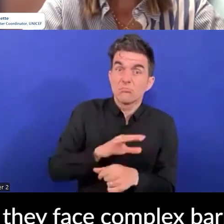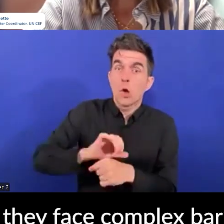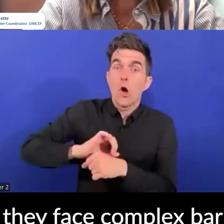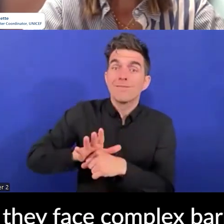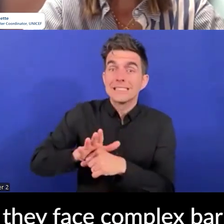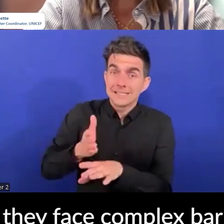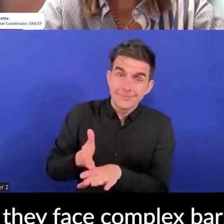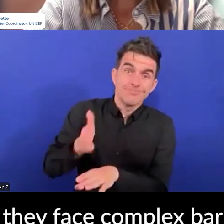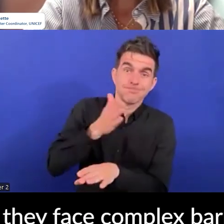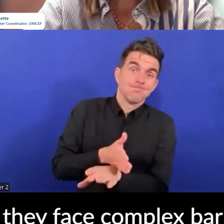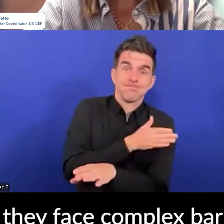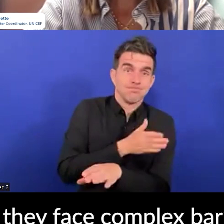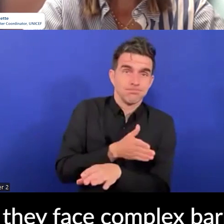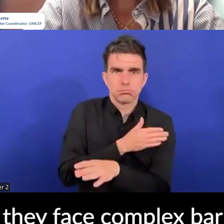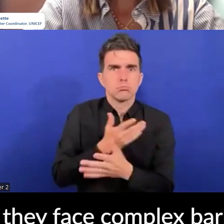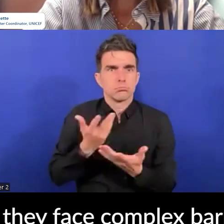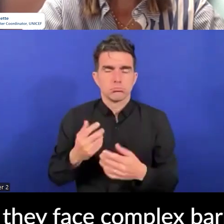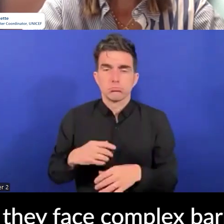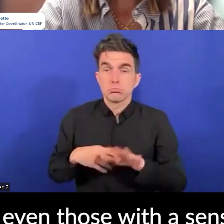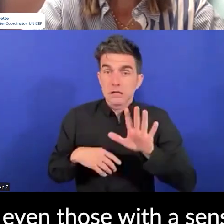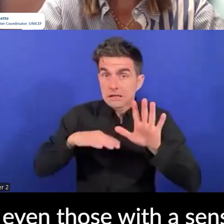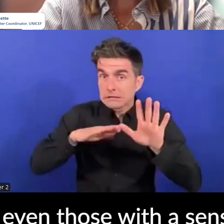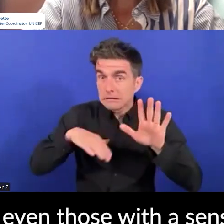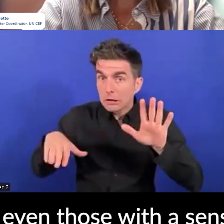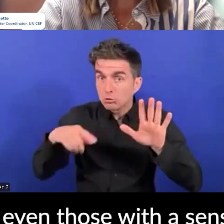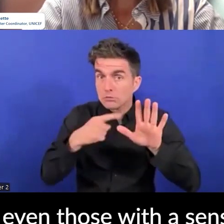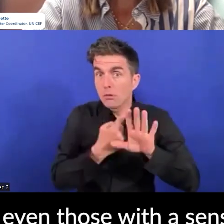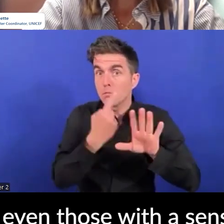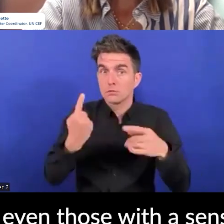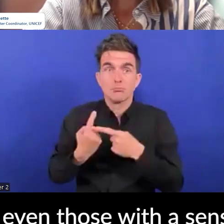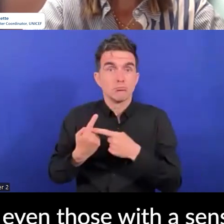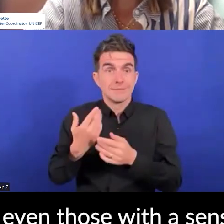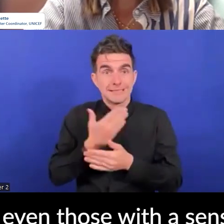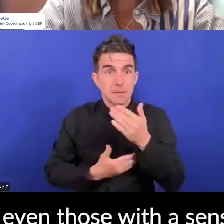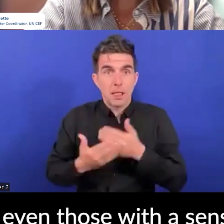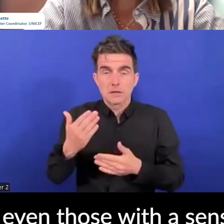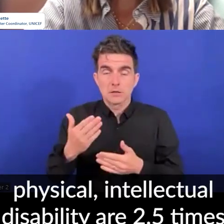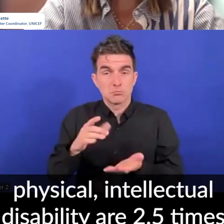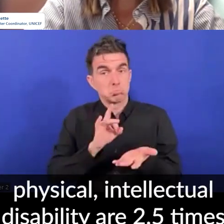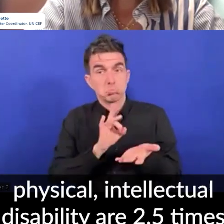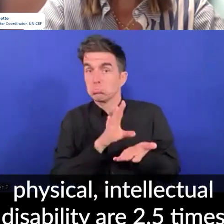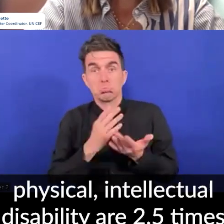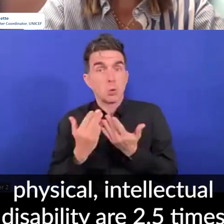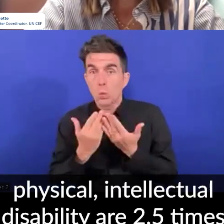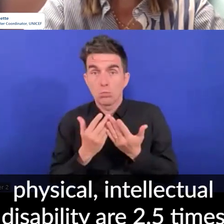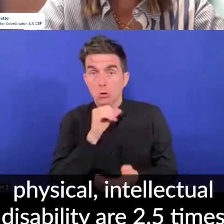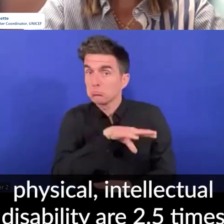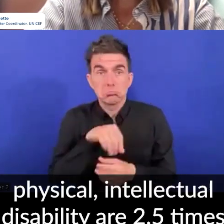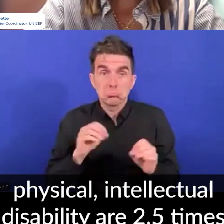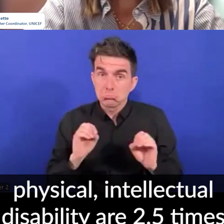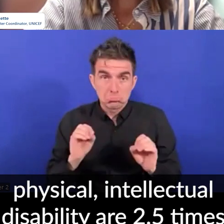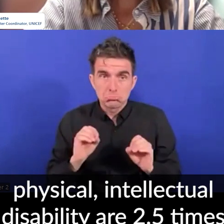and they face complex barriers, and even those with a sensory, physical,